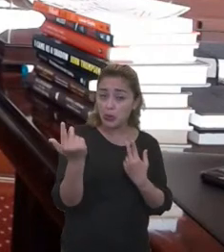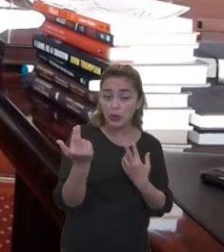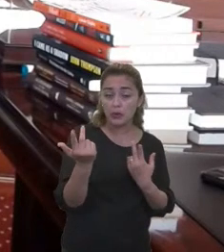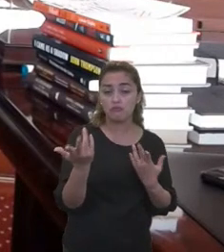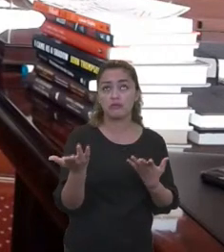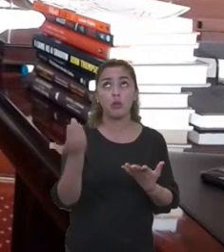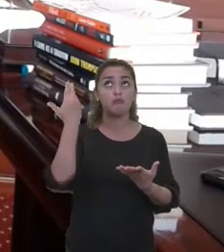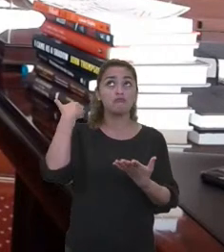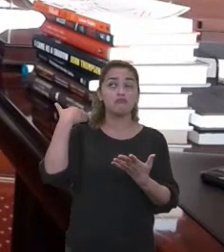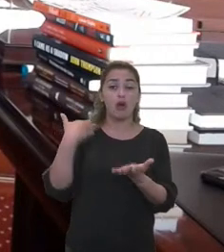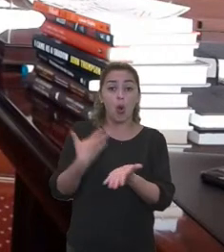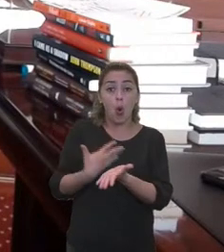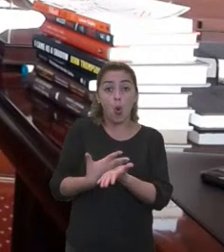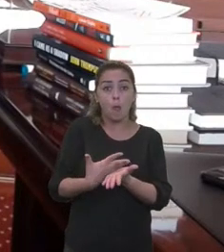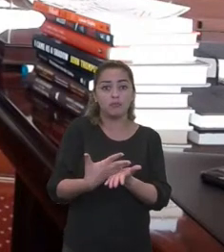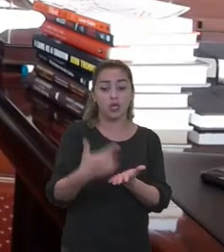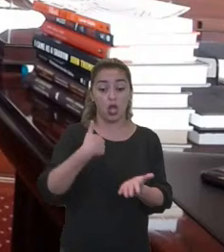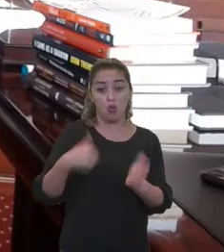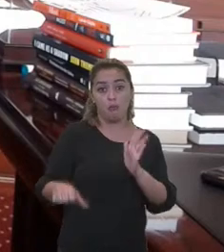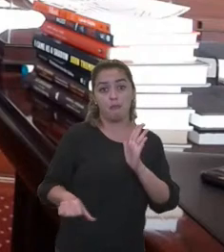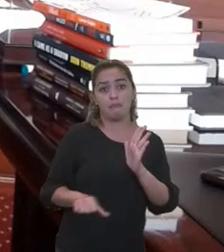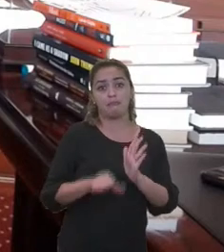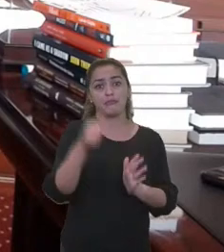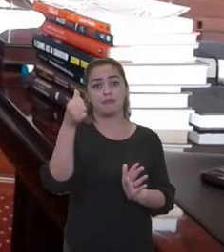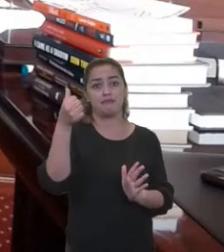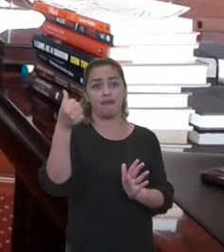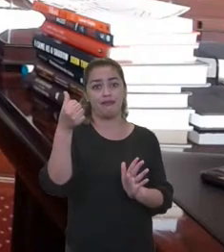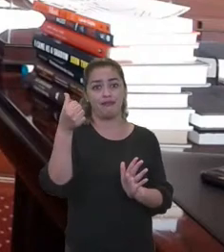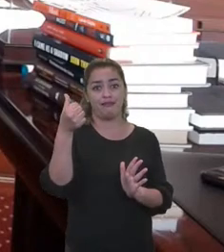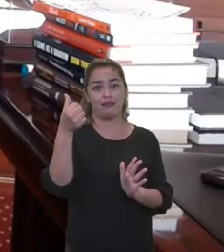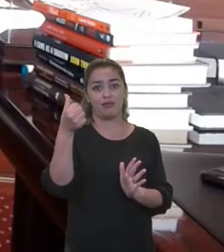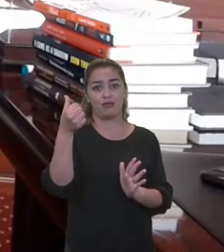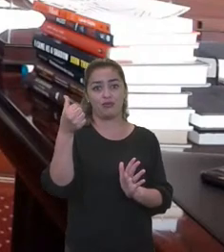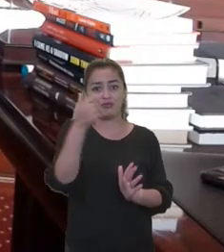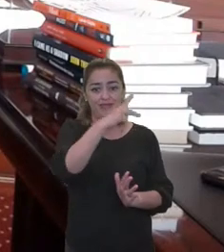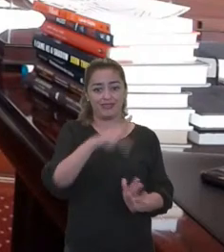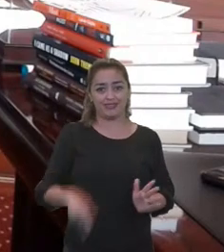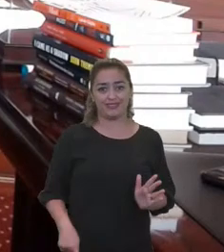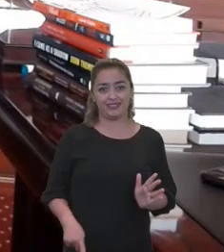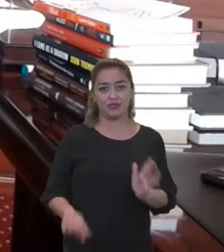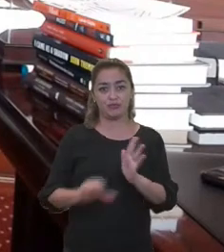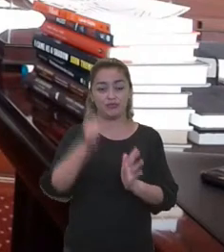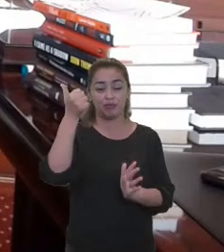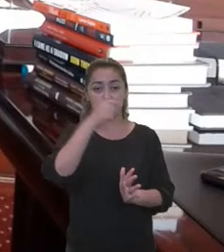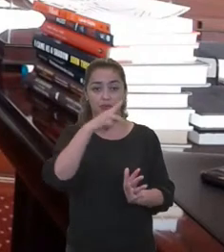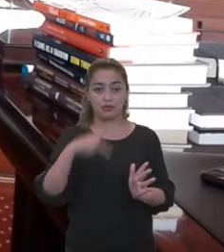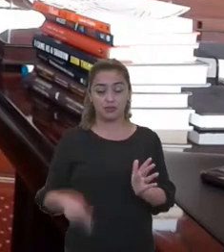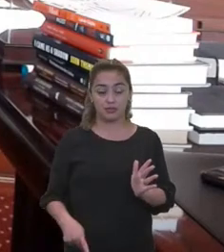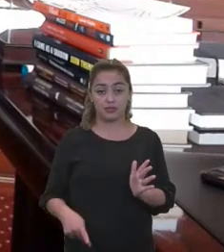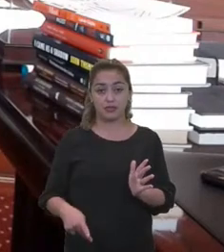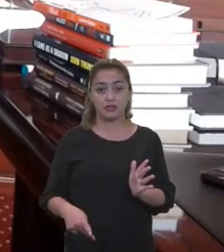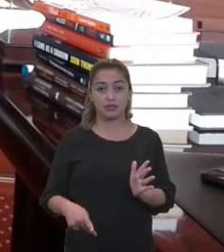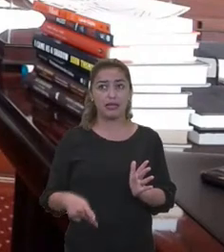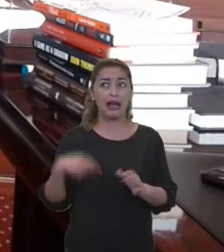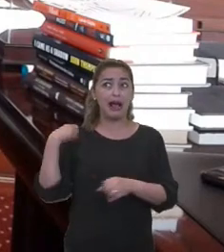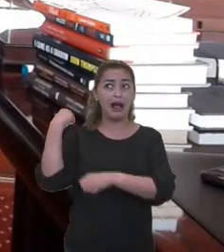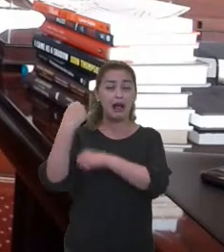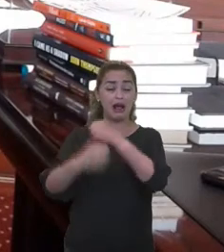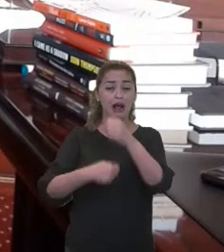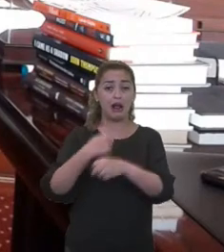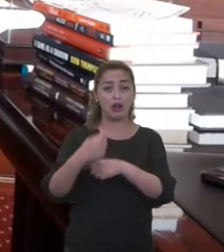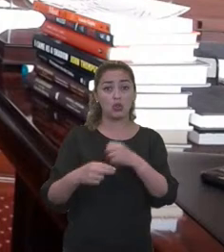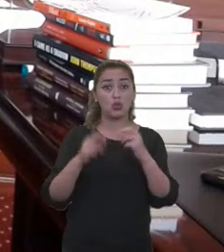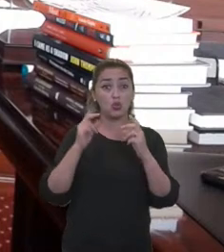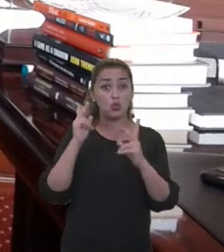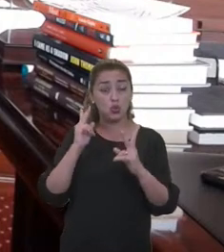NFL's 100-year history. In 2 years' time, there are now four of us. The Baltimore Ravens, the Las